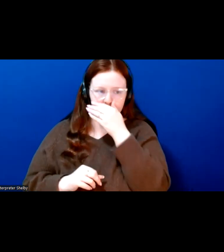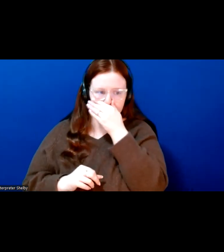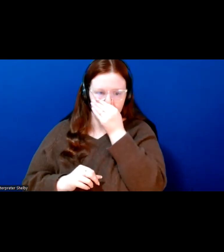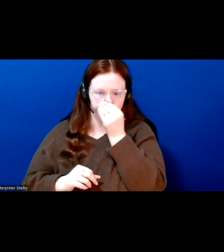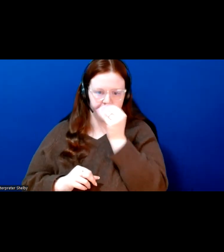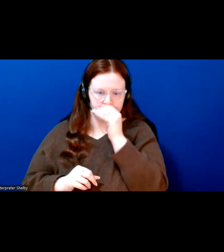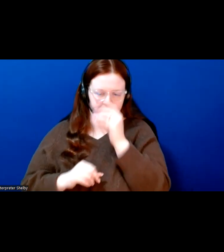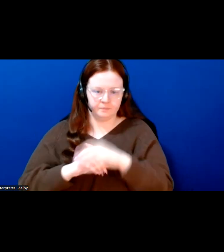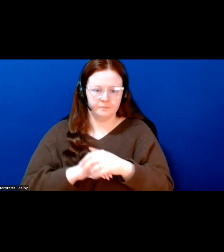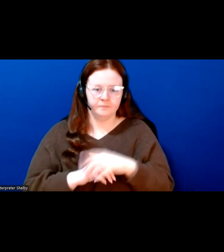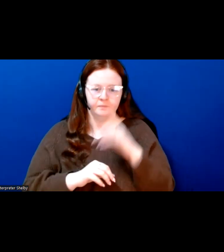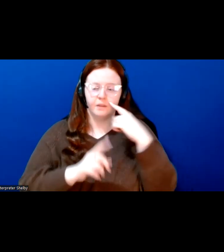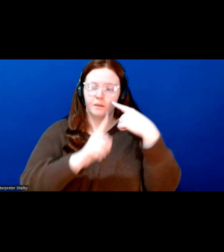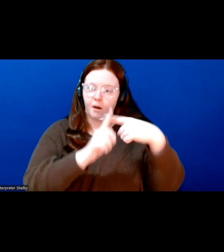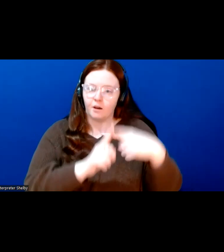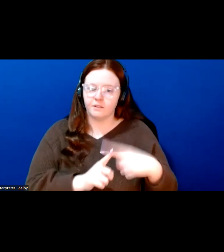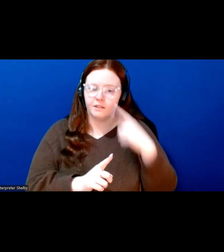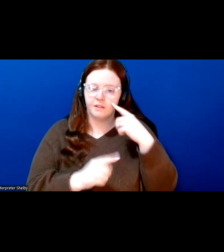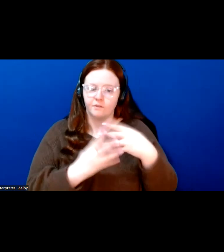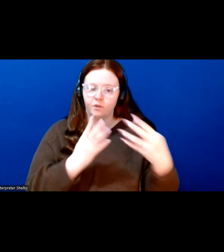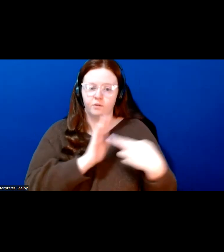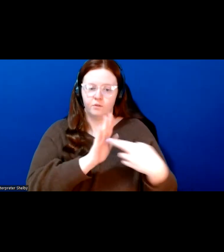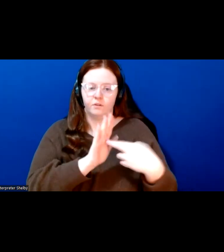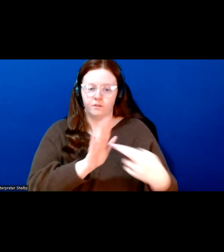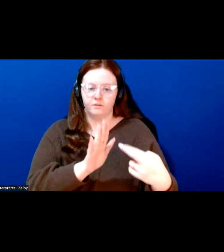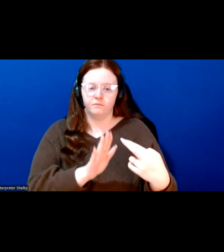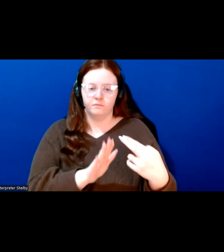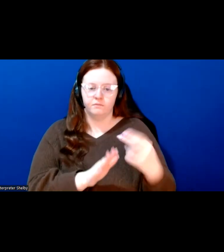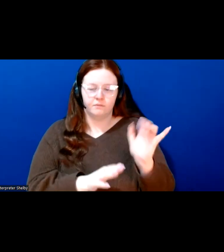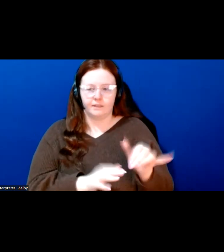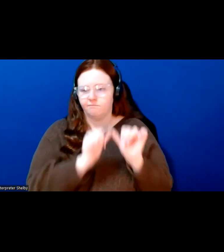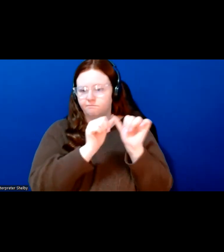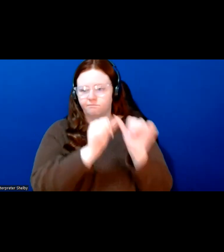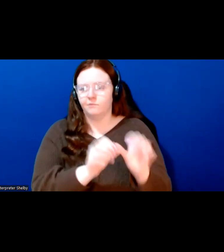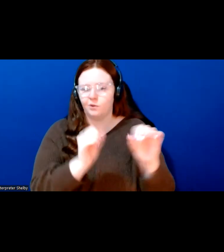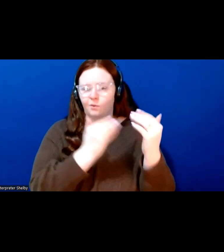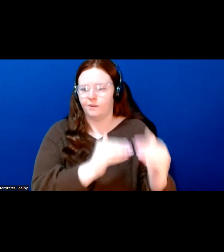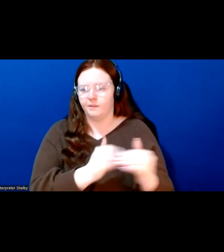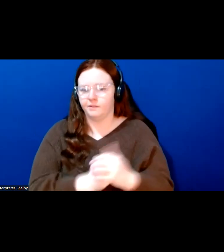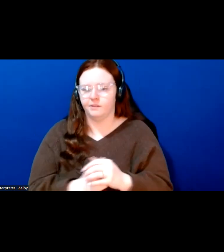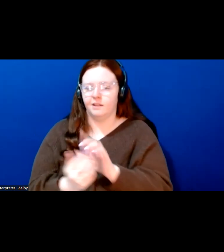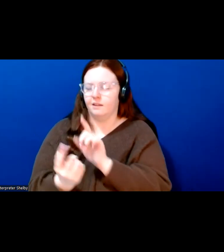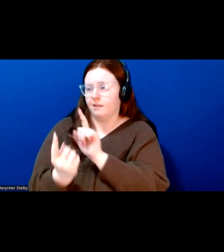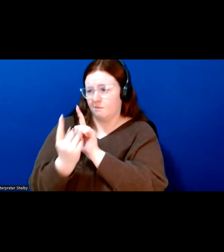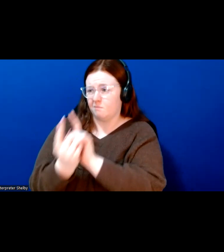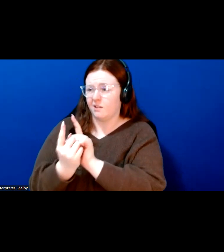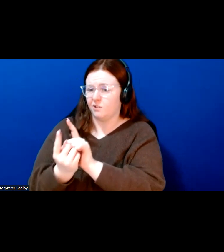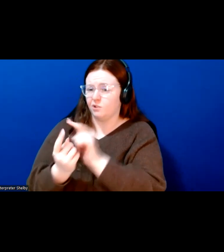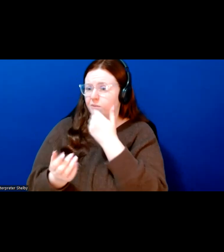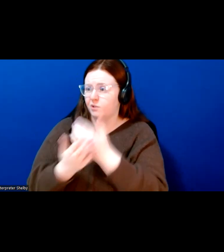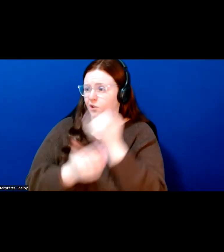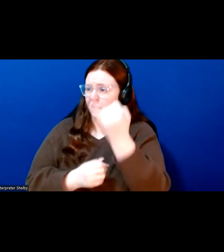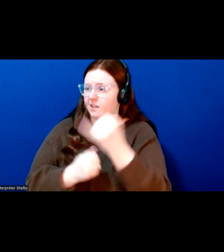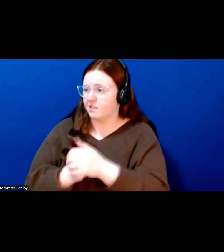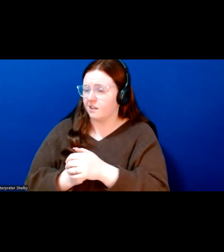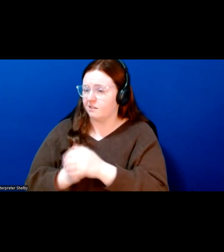positives of queer representation and taking up space as queer people is endless. Mentorship would be a really great idea of